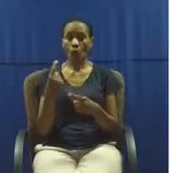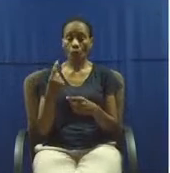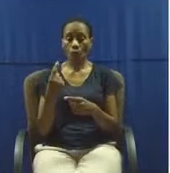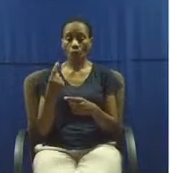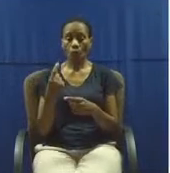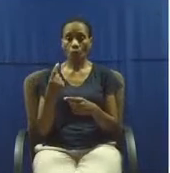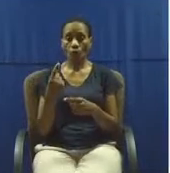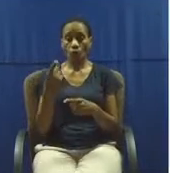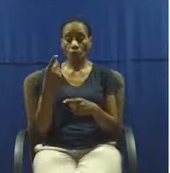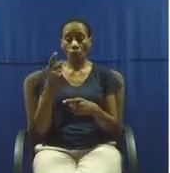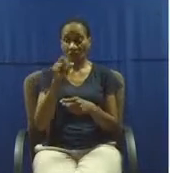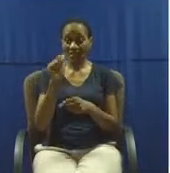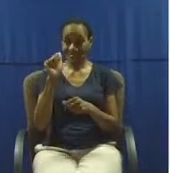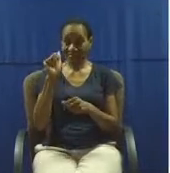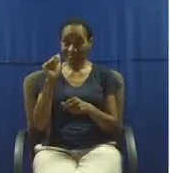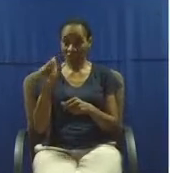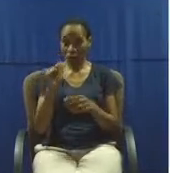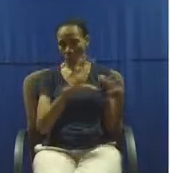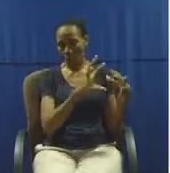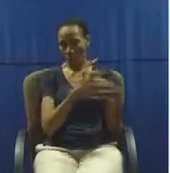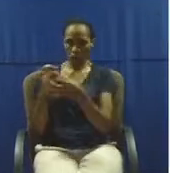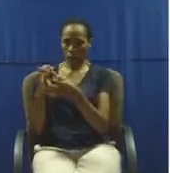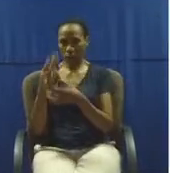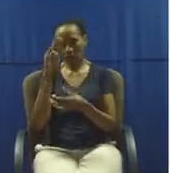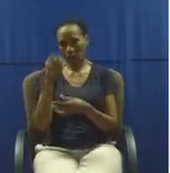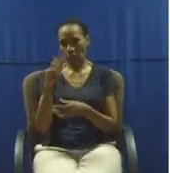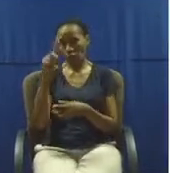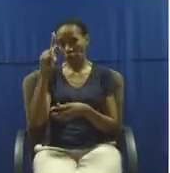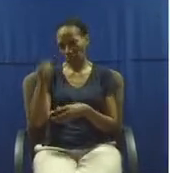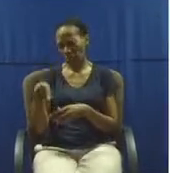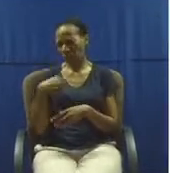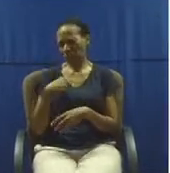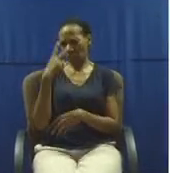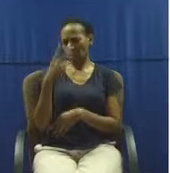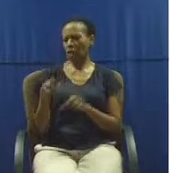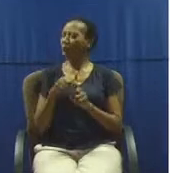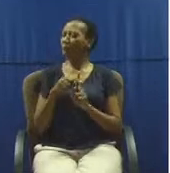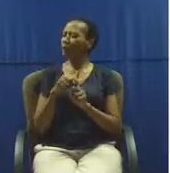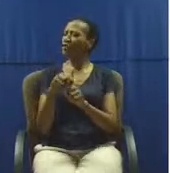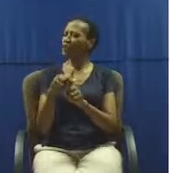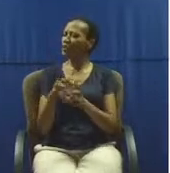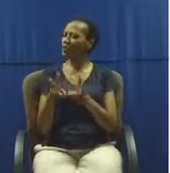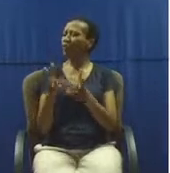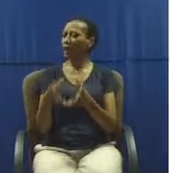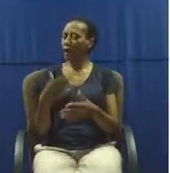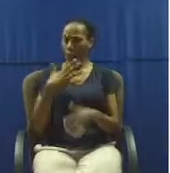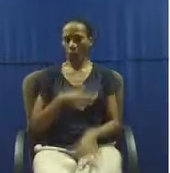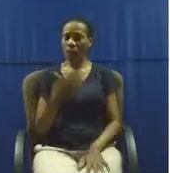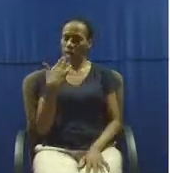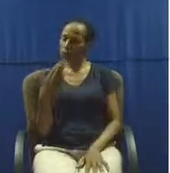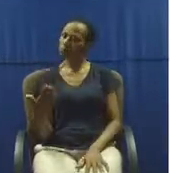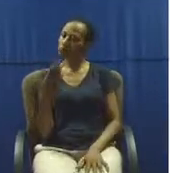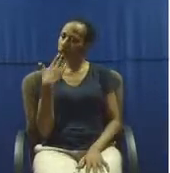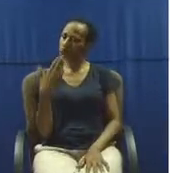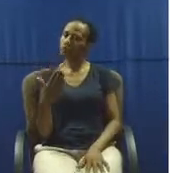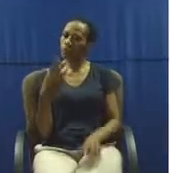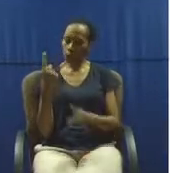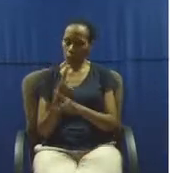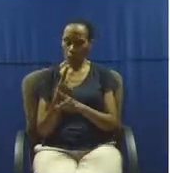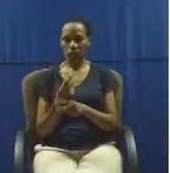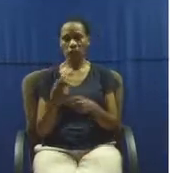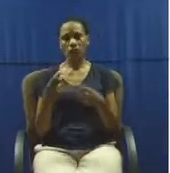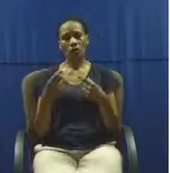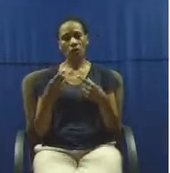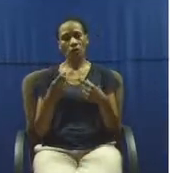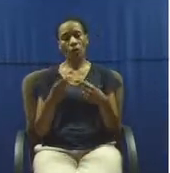in the National Development Plan, and I see it in positive light. And I'd like to thank you for raising it in the way